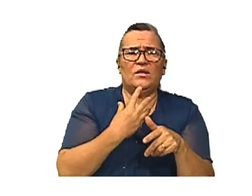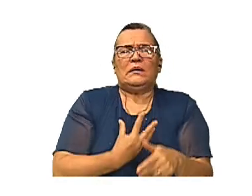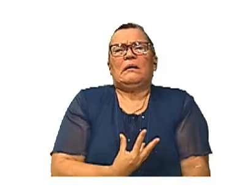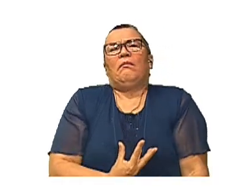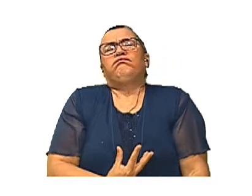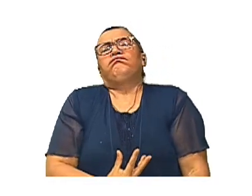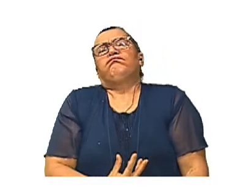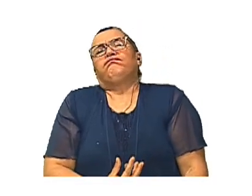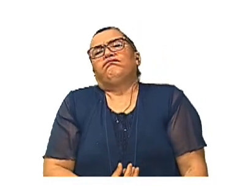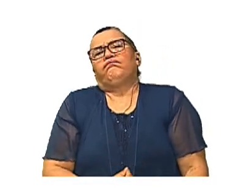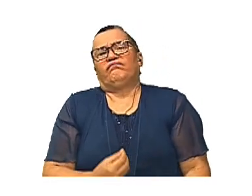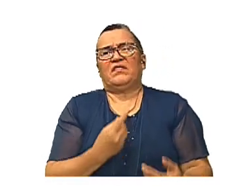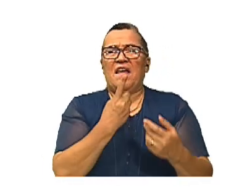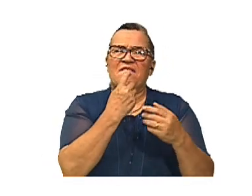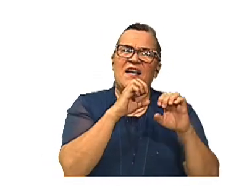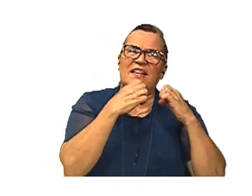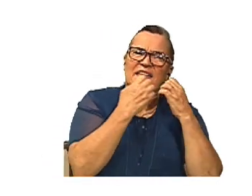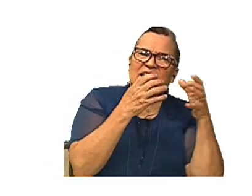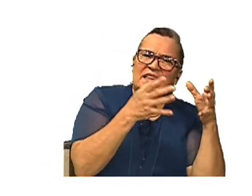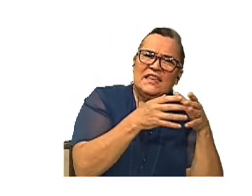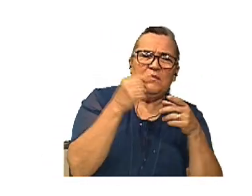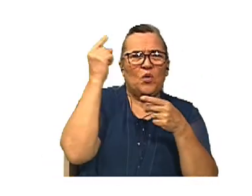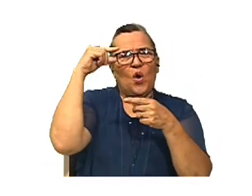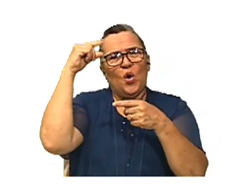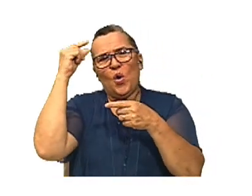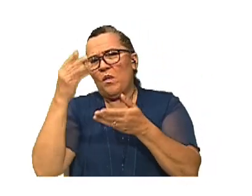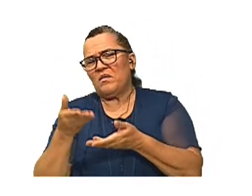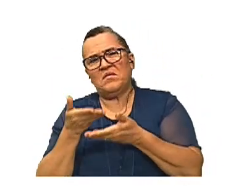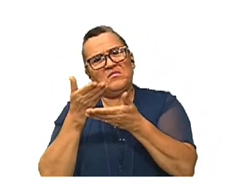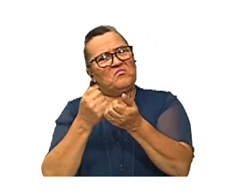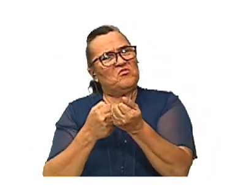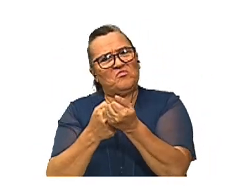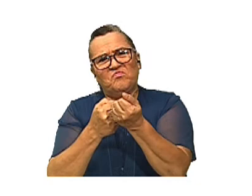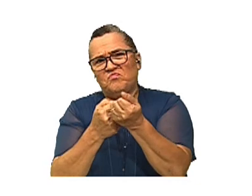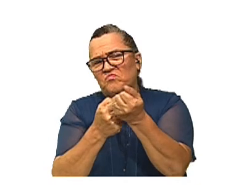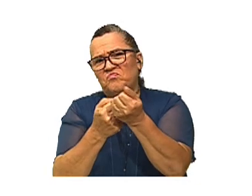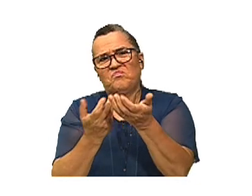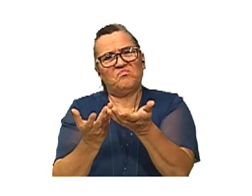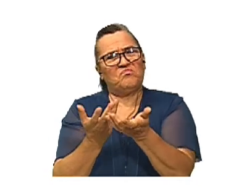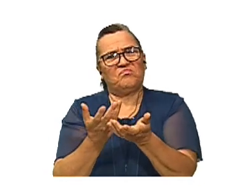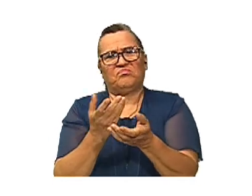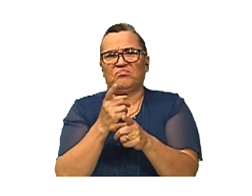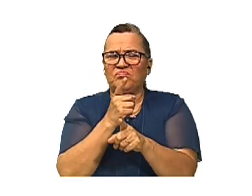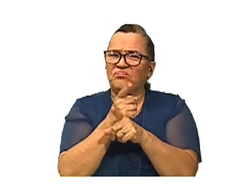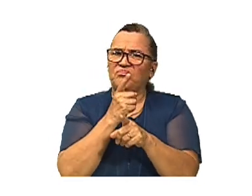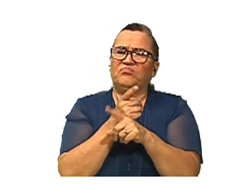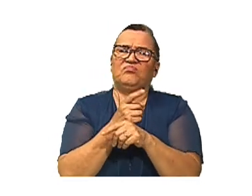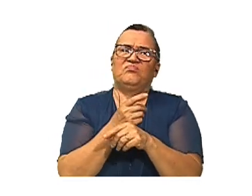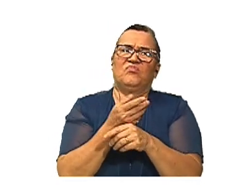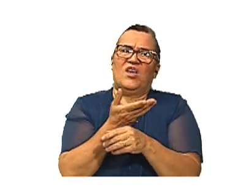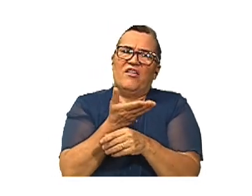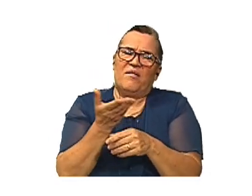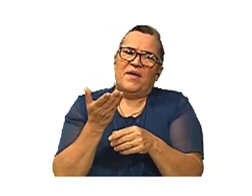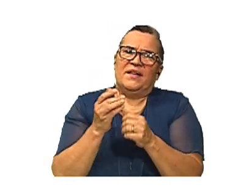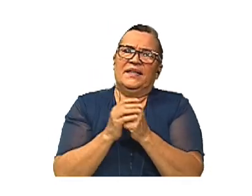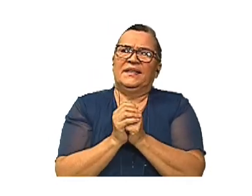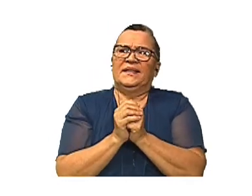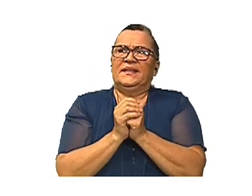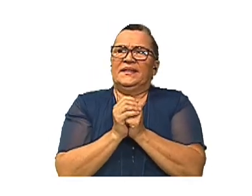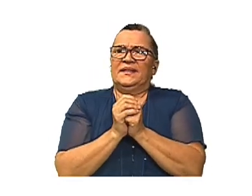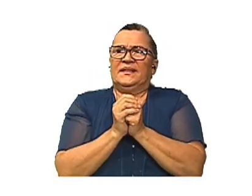equipment, or the government is not providing that with the appropriate tools. Let's go to the